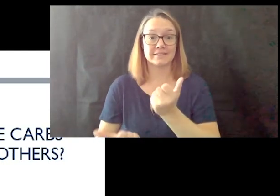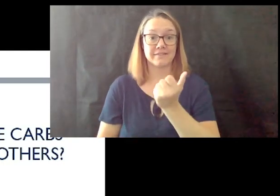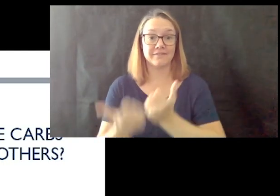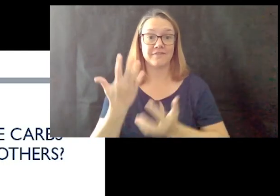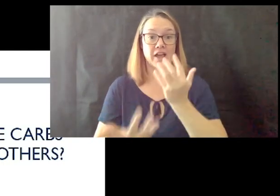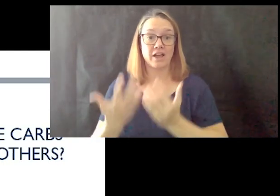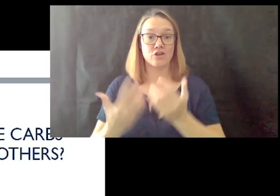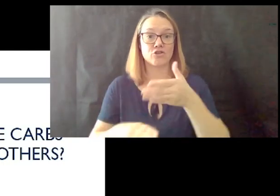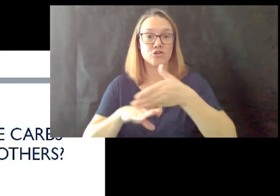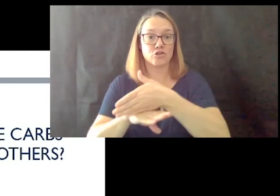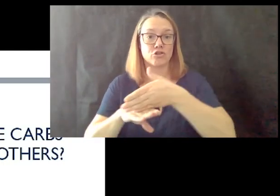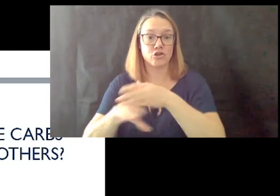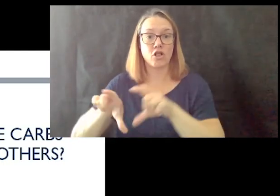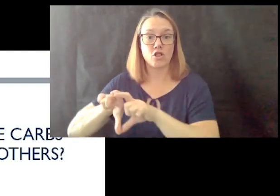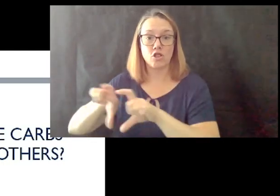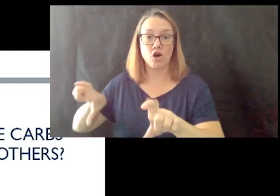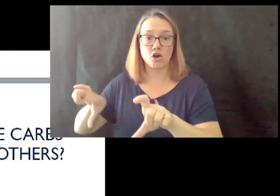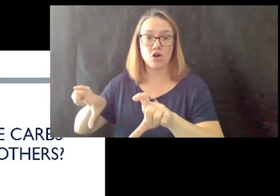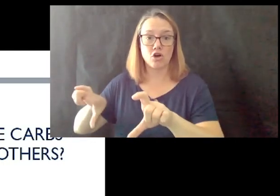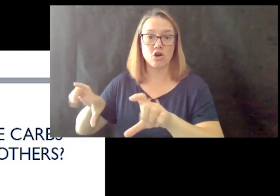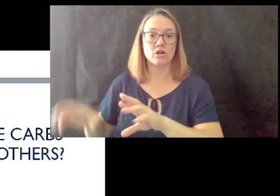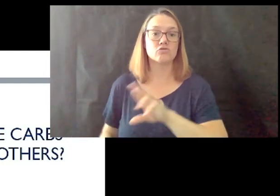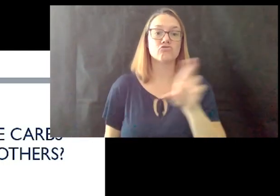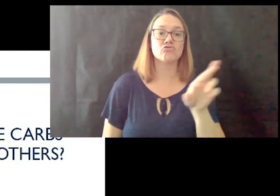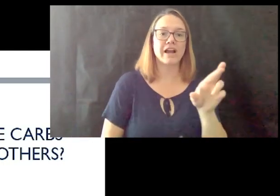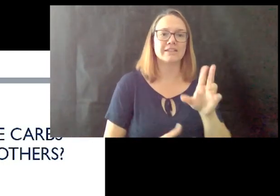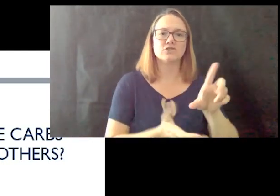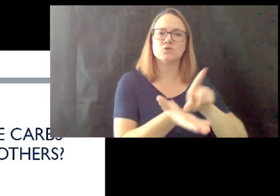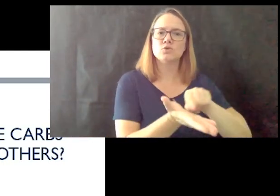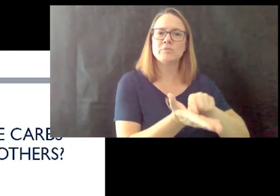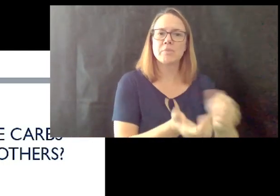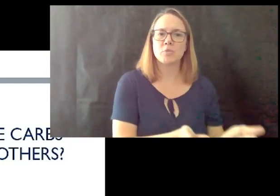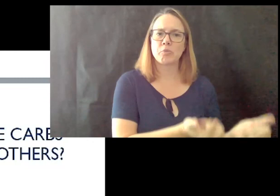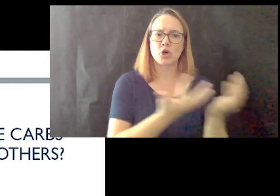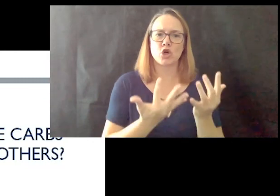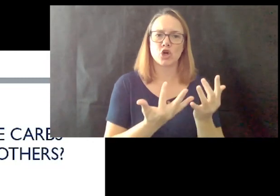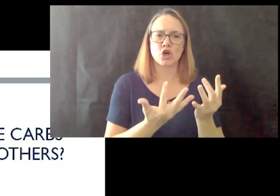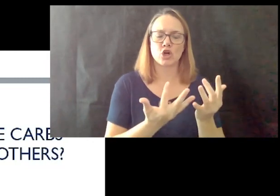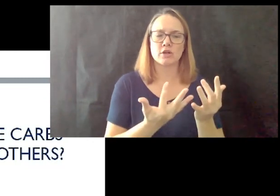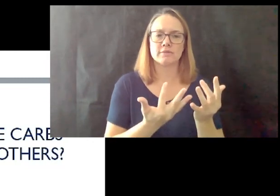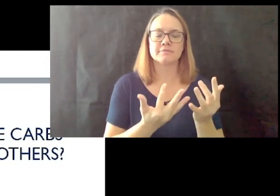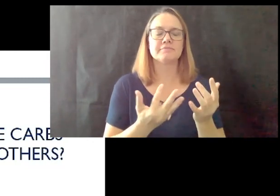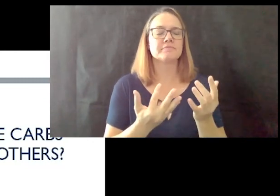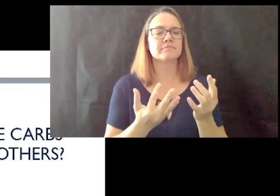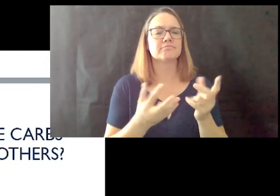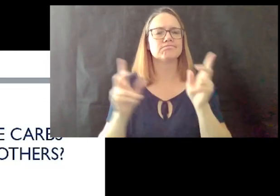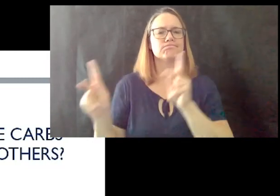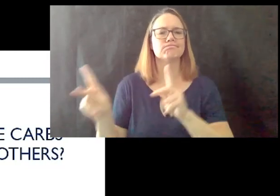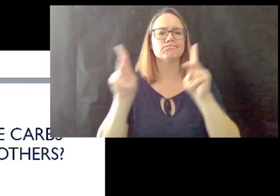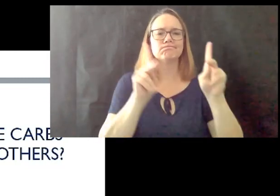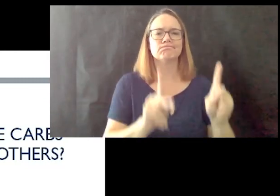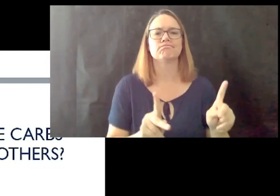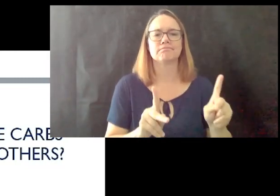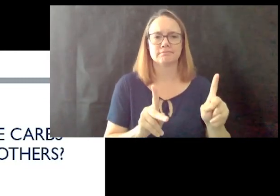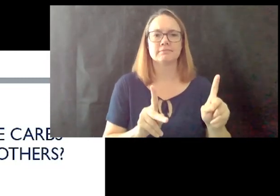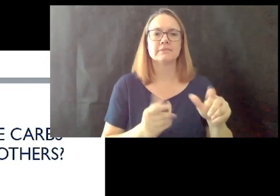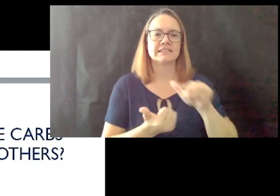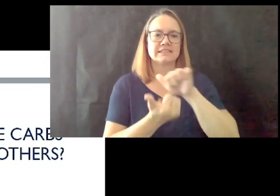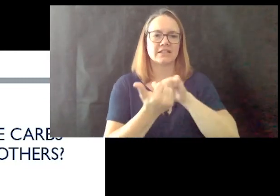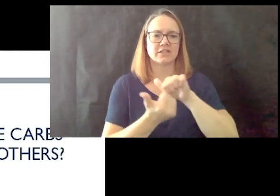of logs burning, and on the right, it's newspaper burning. And this kind of goes hand in hand